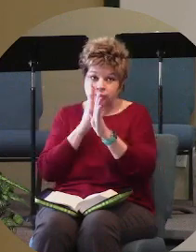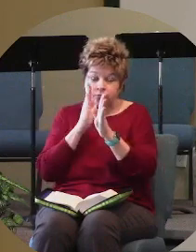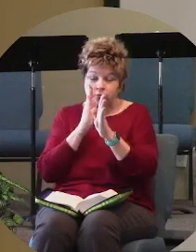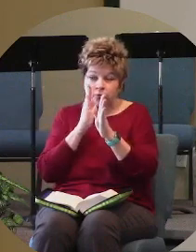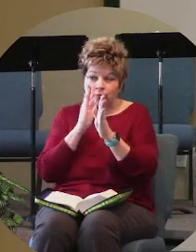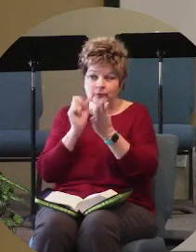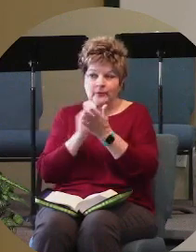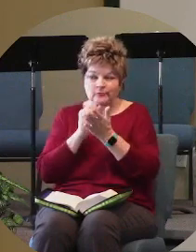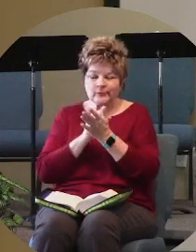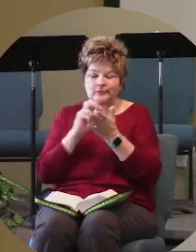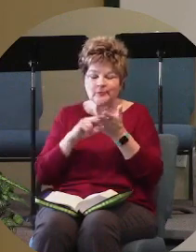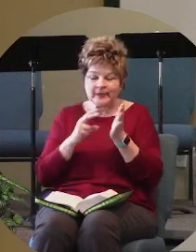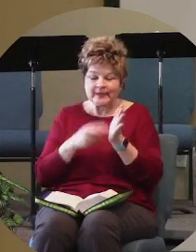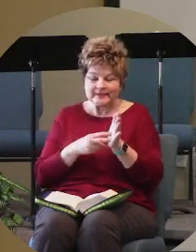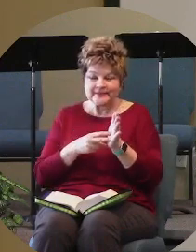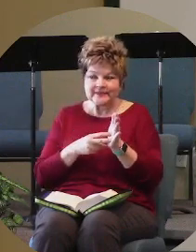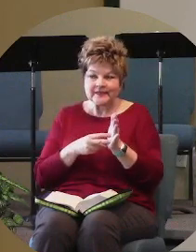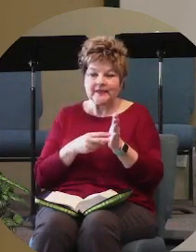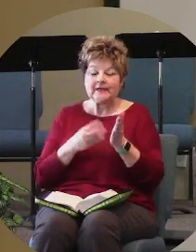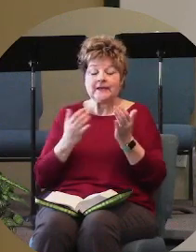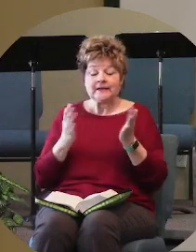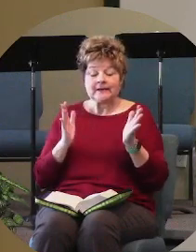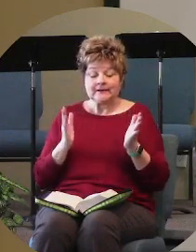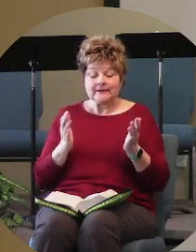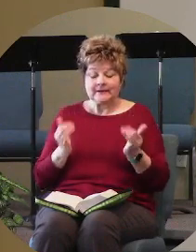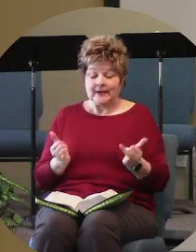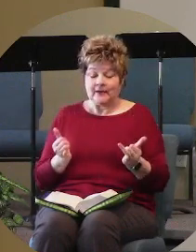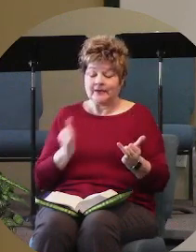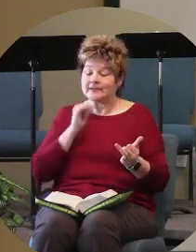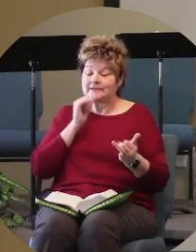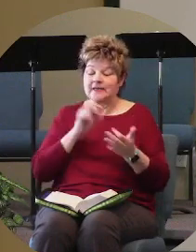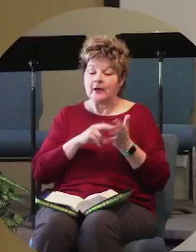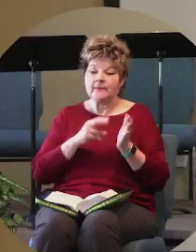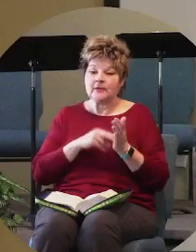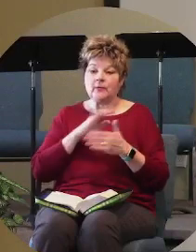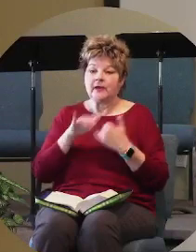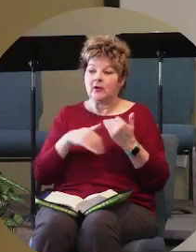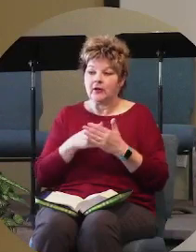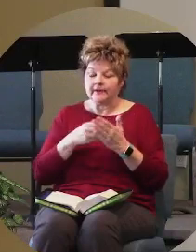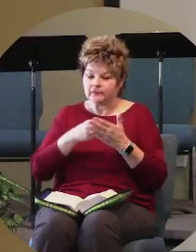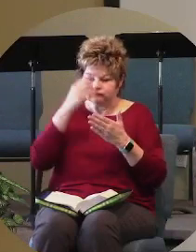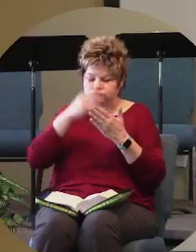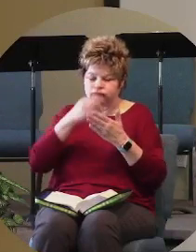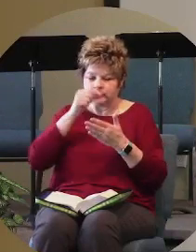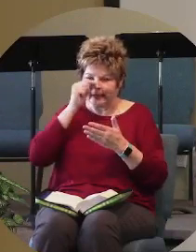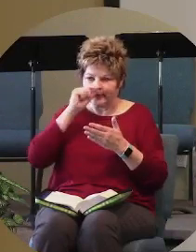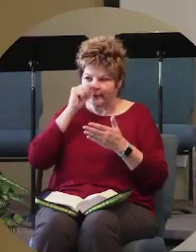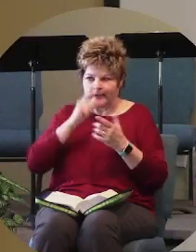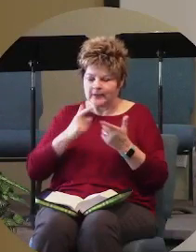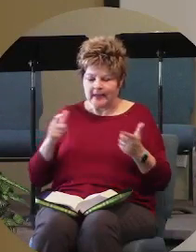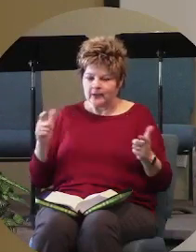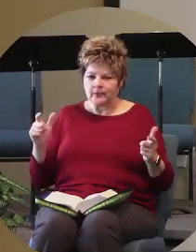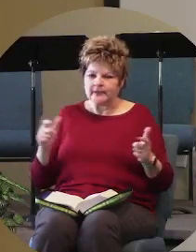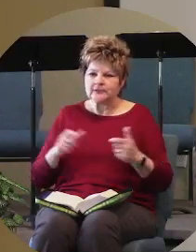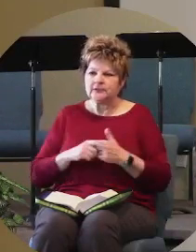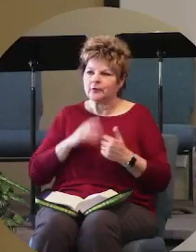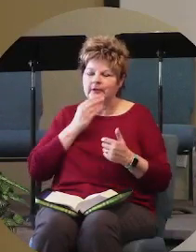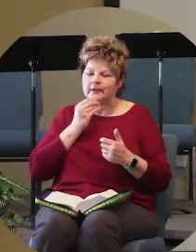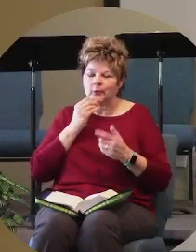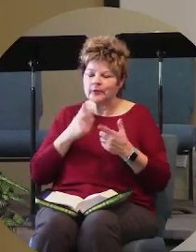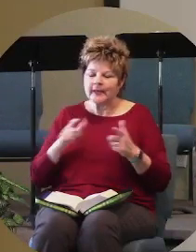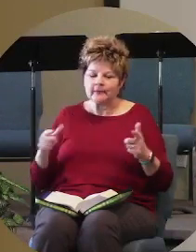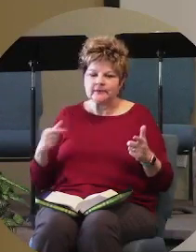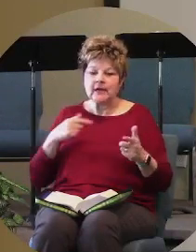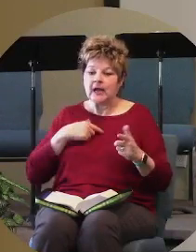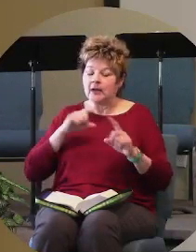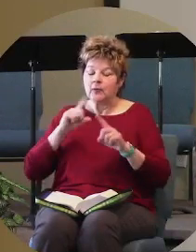Scripture means. Now, that does not mean that we all have to learn Greek, Aramaic, and Hebrew. I went to seminary. I had